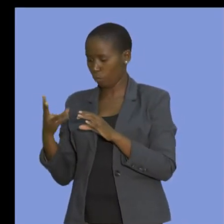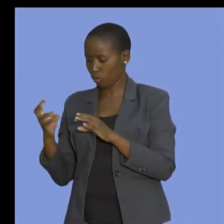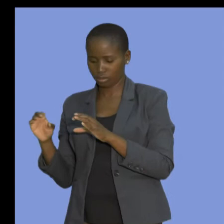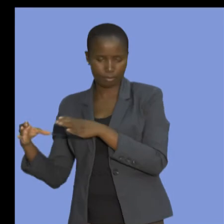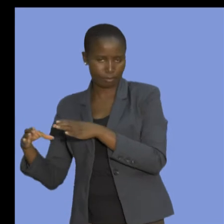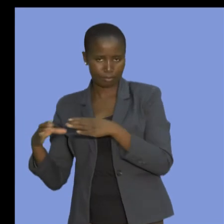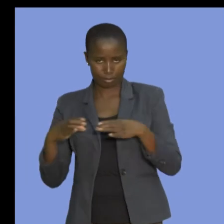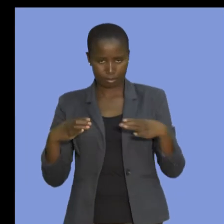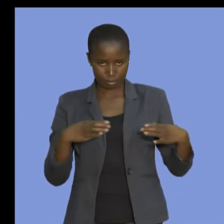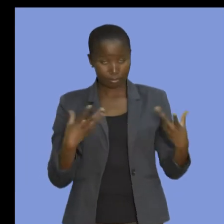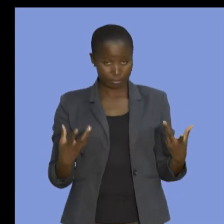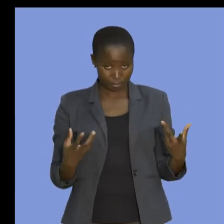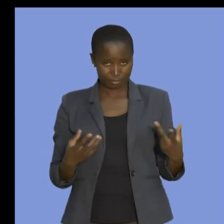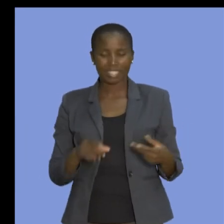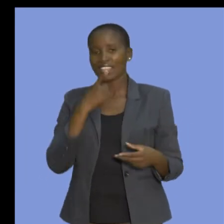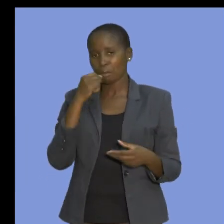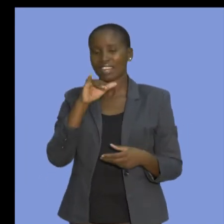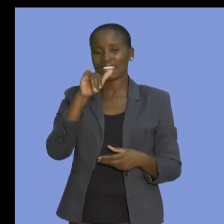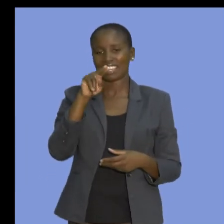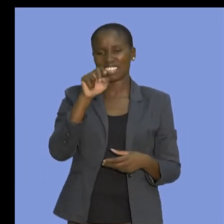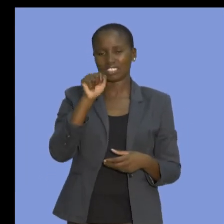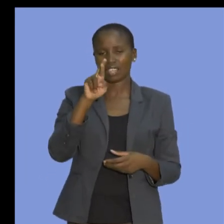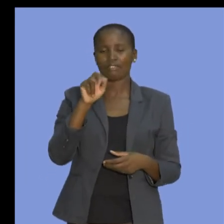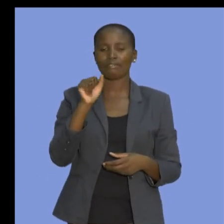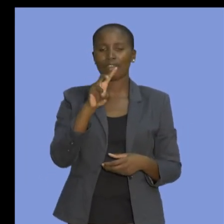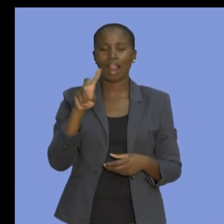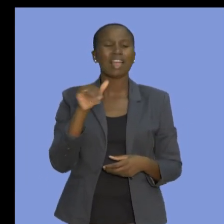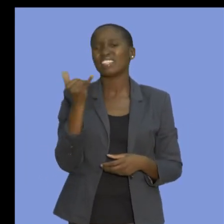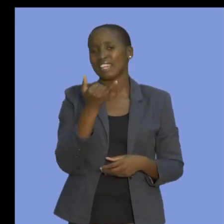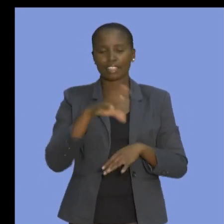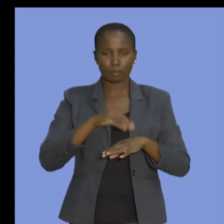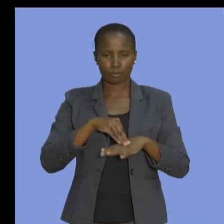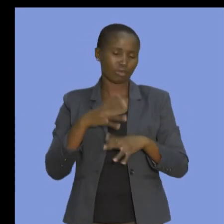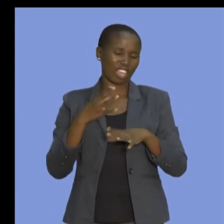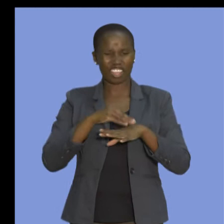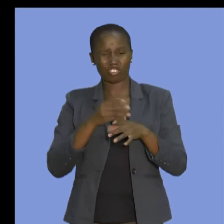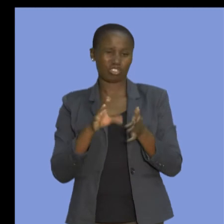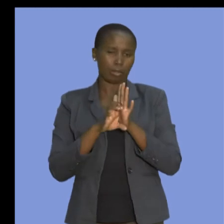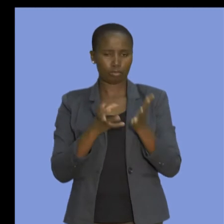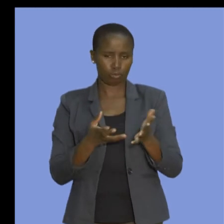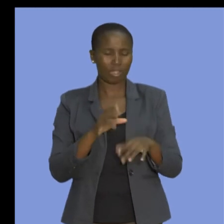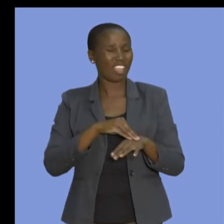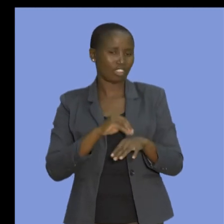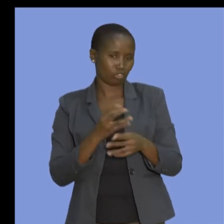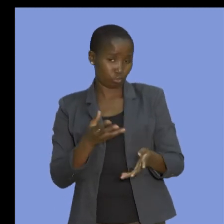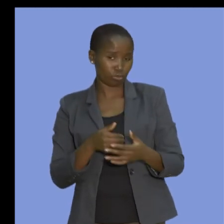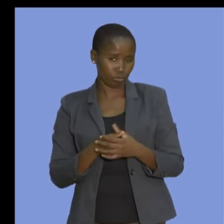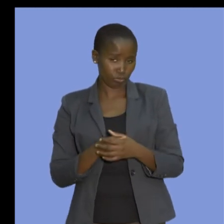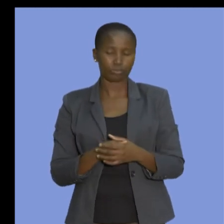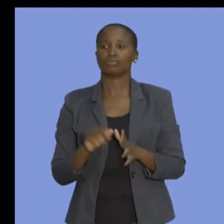So class intervals will be like age, the category, between the age of 9, 10, and so on. Let's look at this.